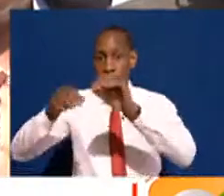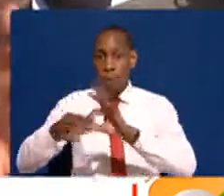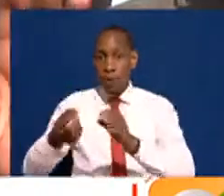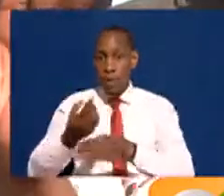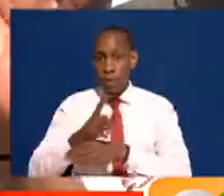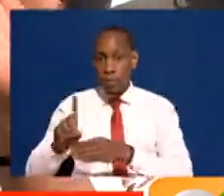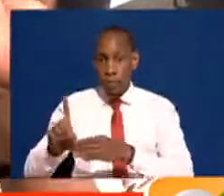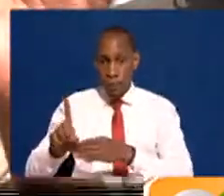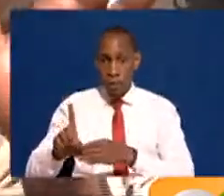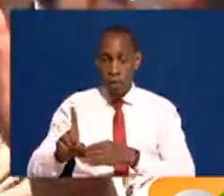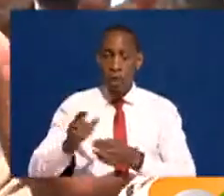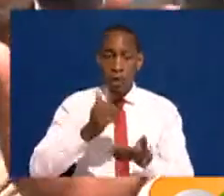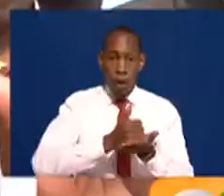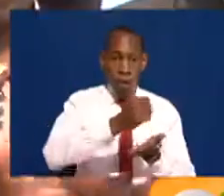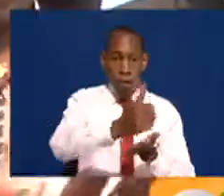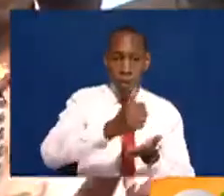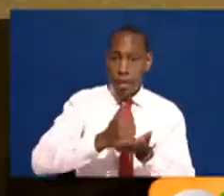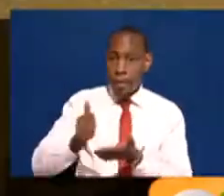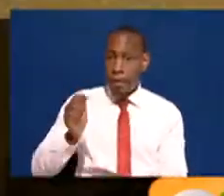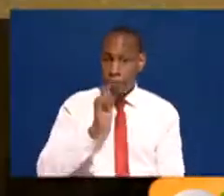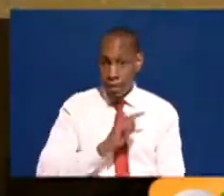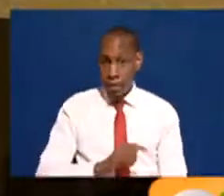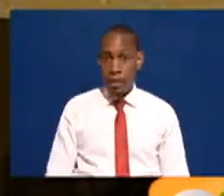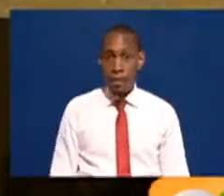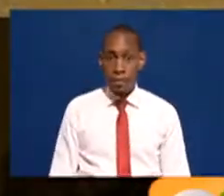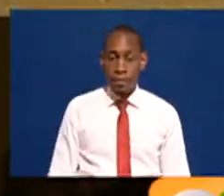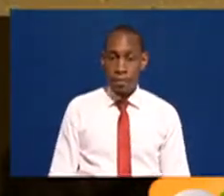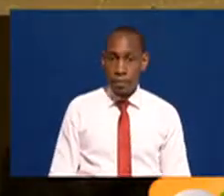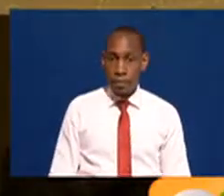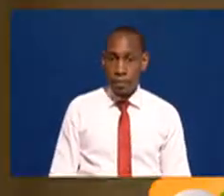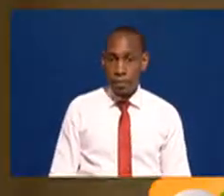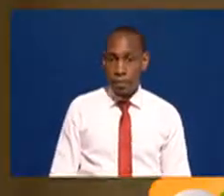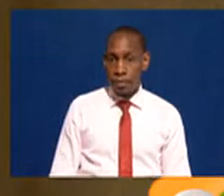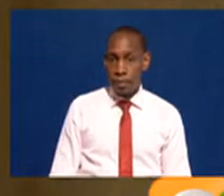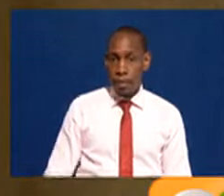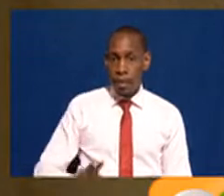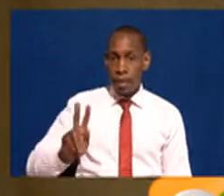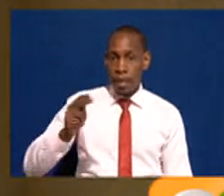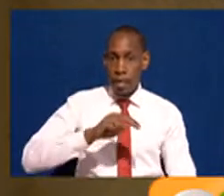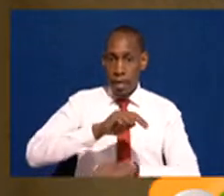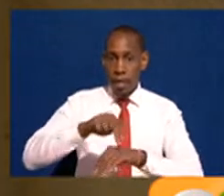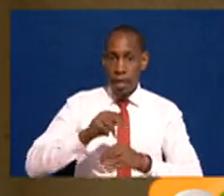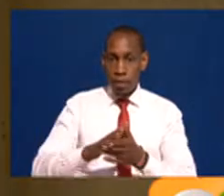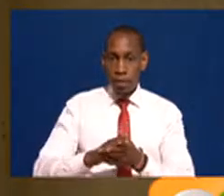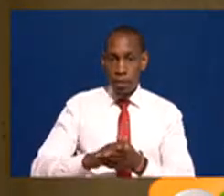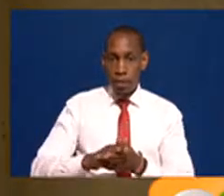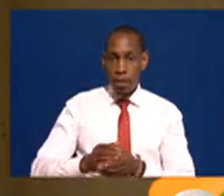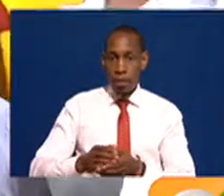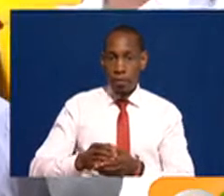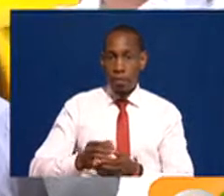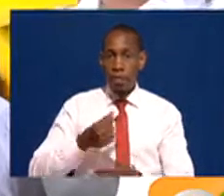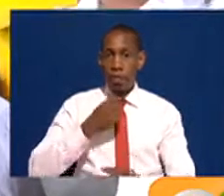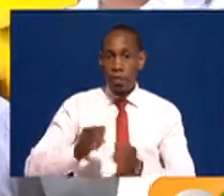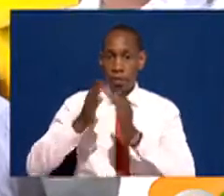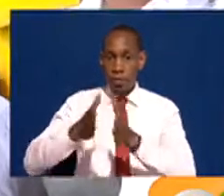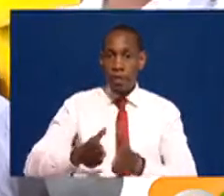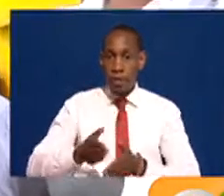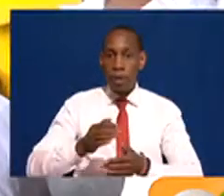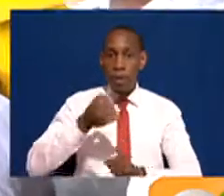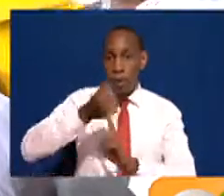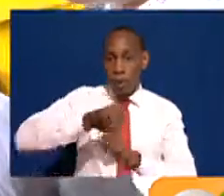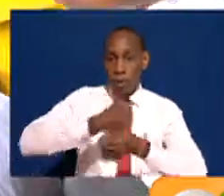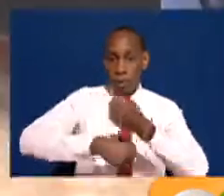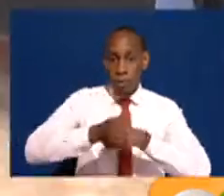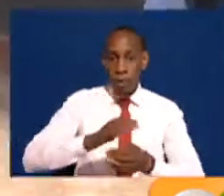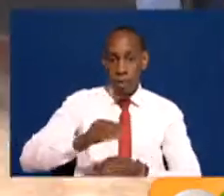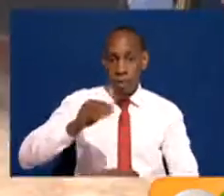form 1, they find themselves their place in school. With Kenya National Union of Teachers officials calling for urgent action, Ministry of Education officials from